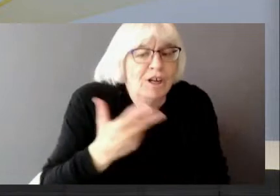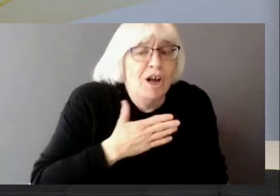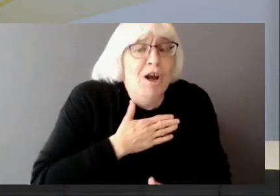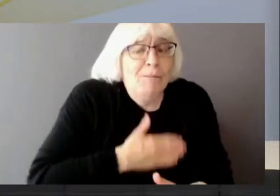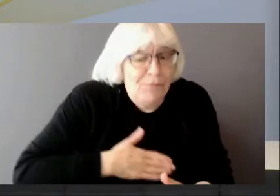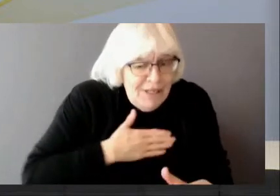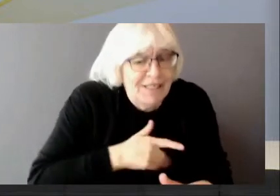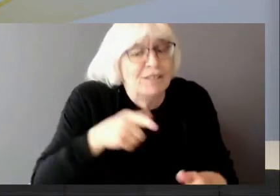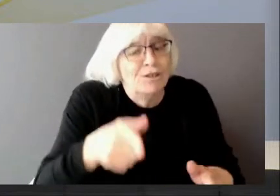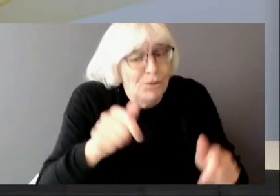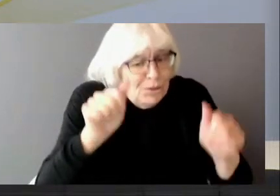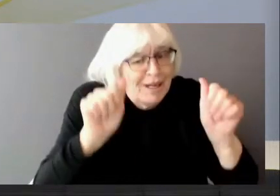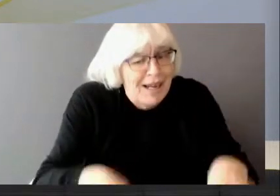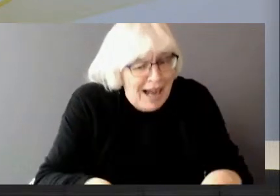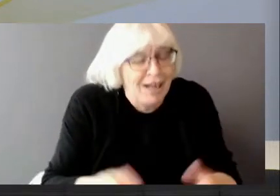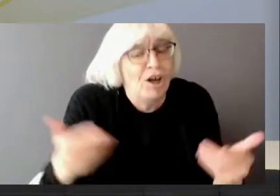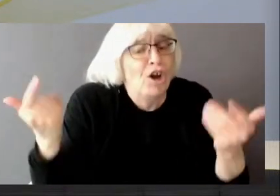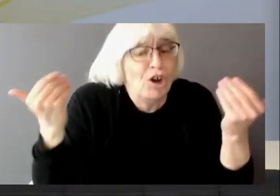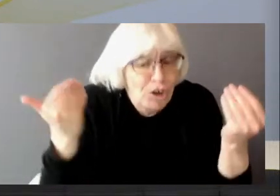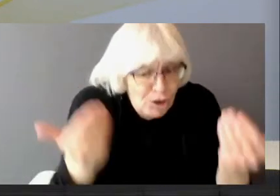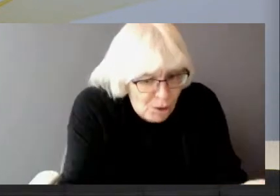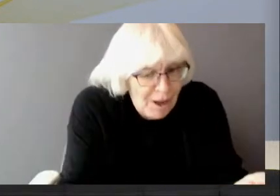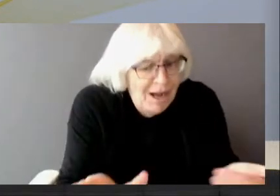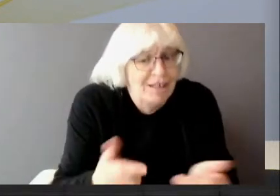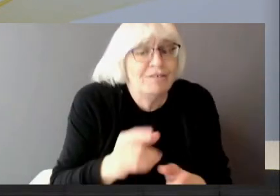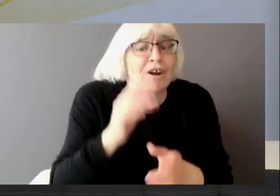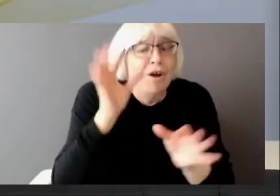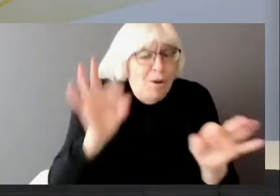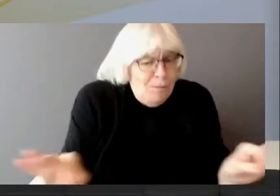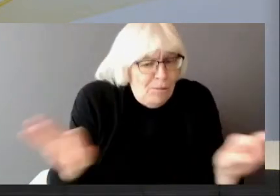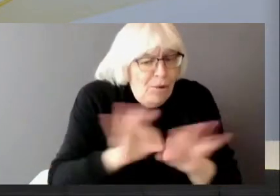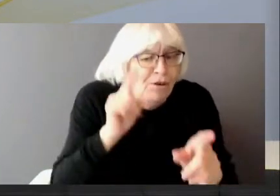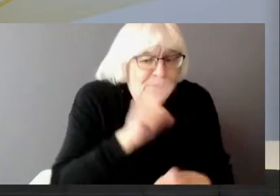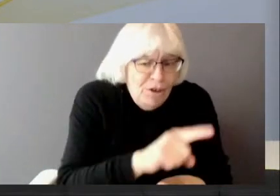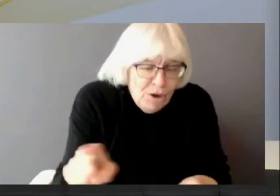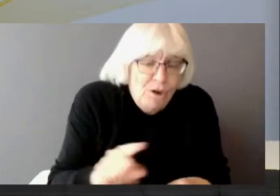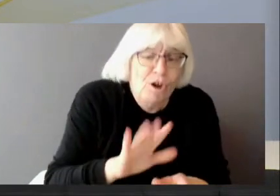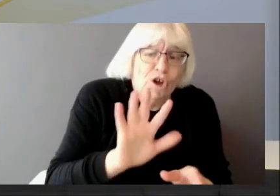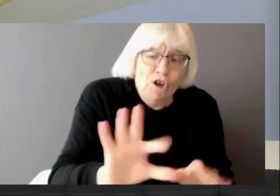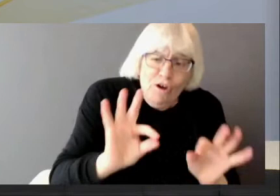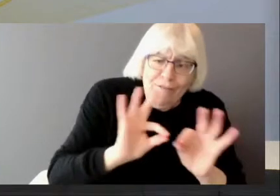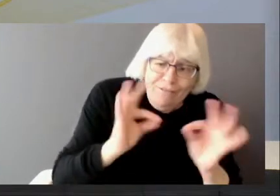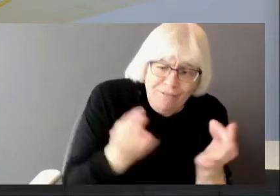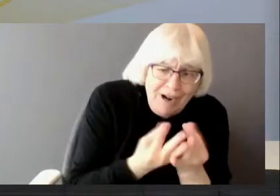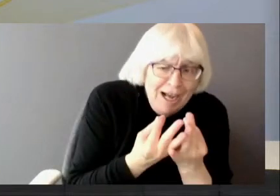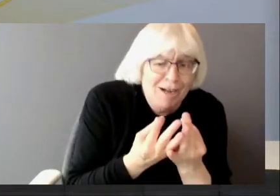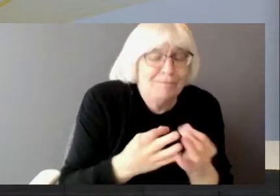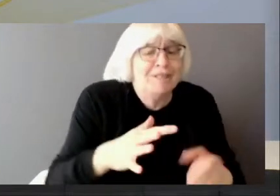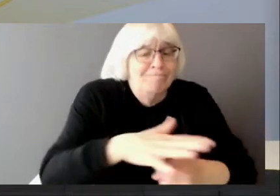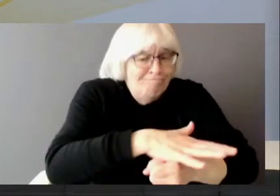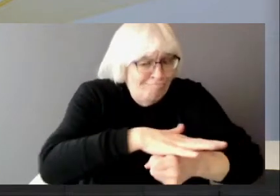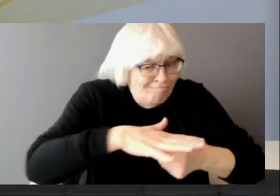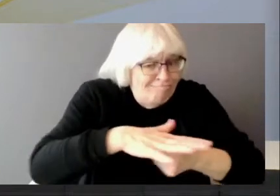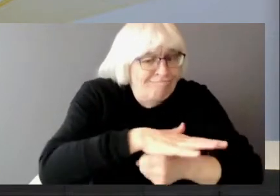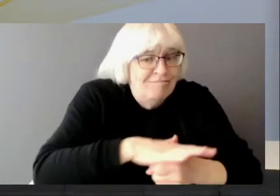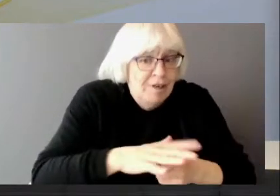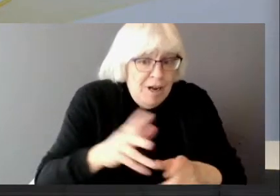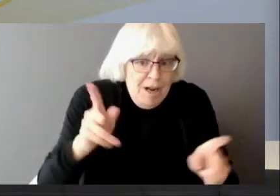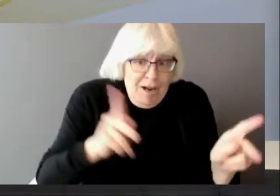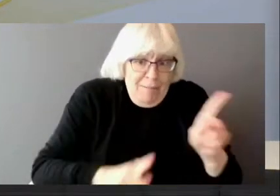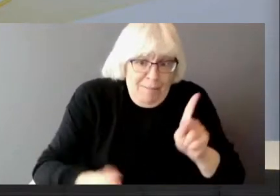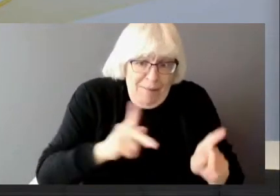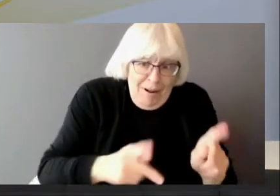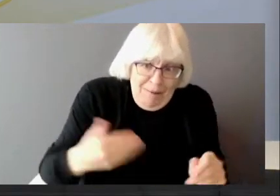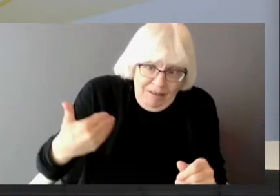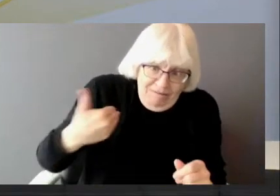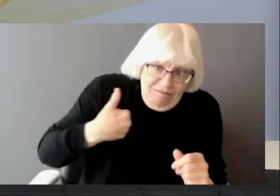province. I've been asked different times whether I have been immunized or not, and it is not yet my time to be